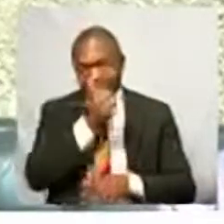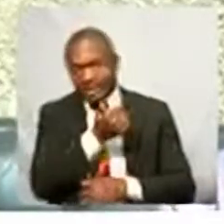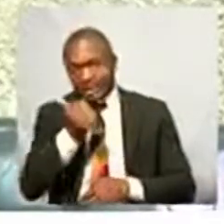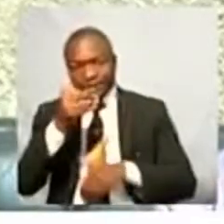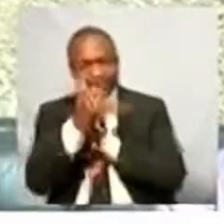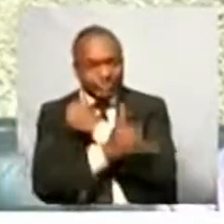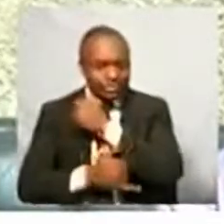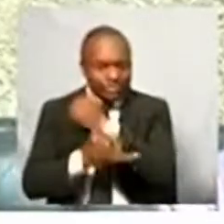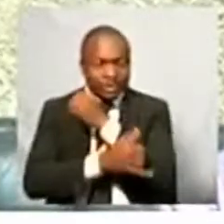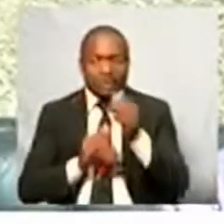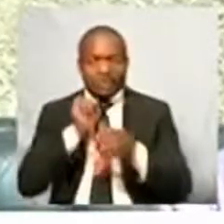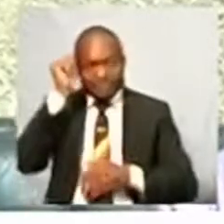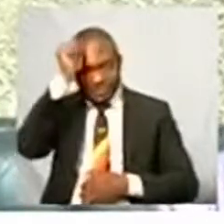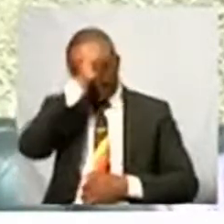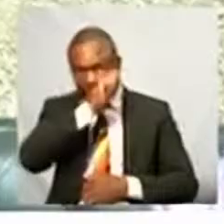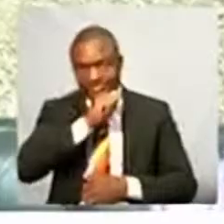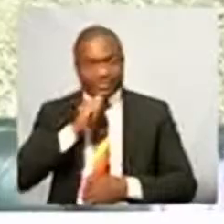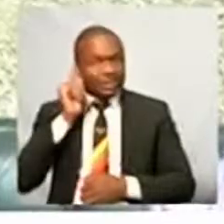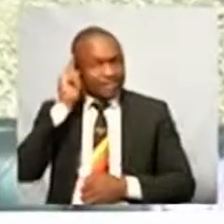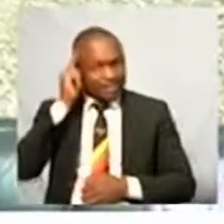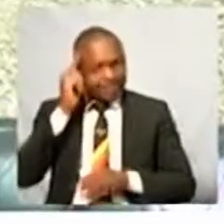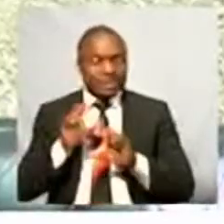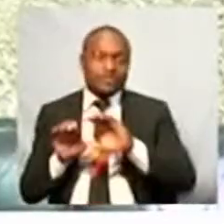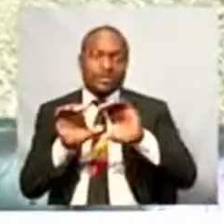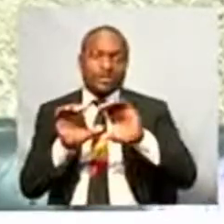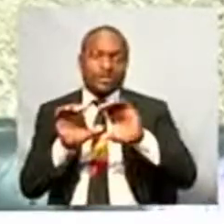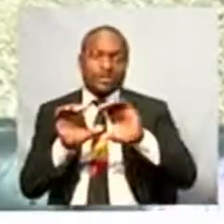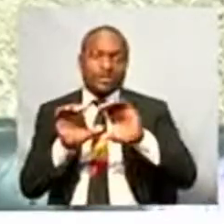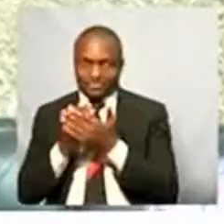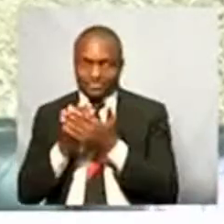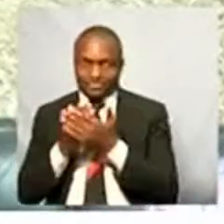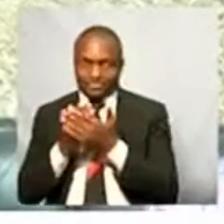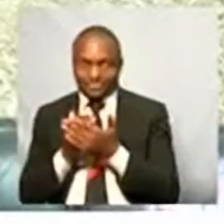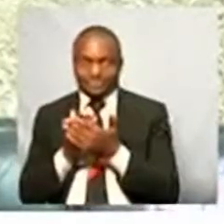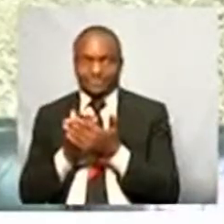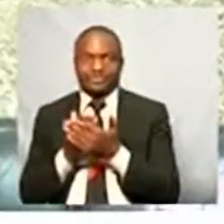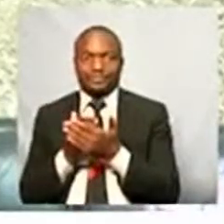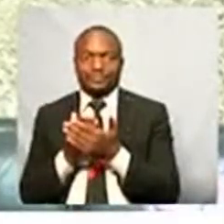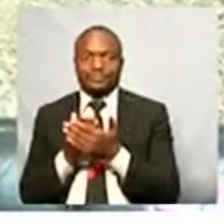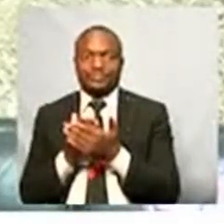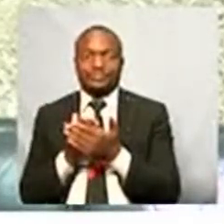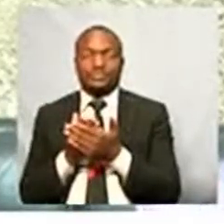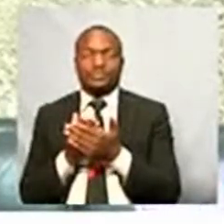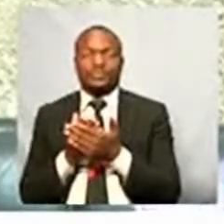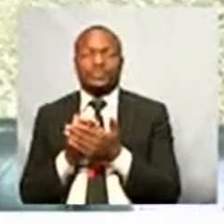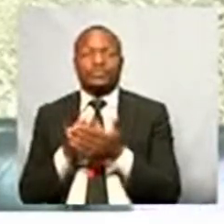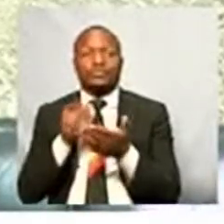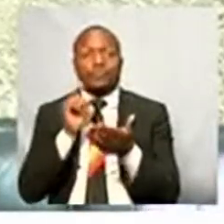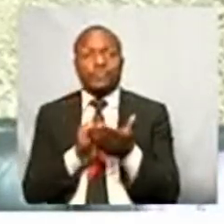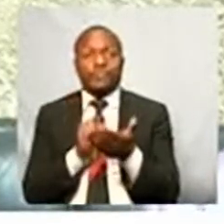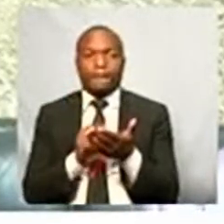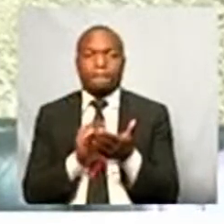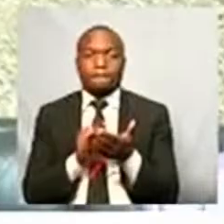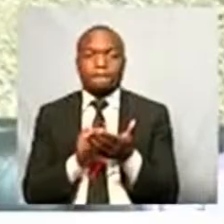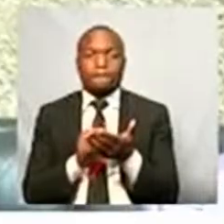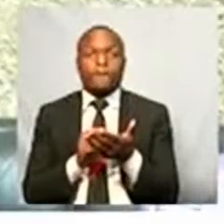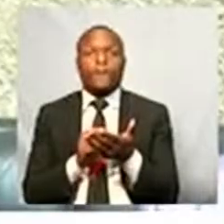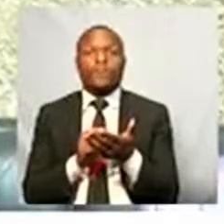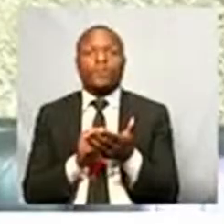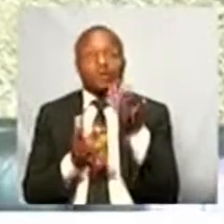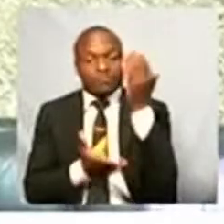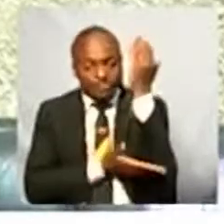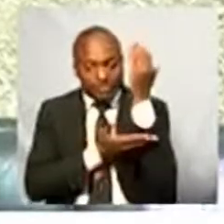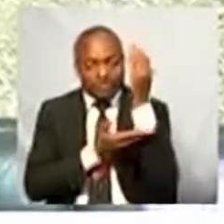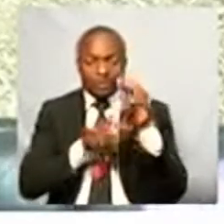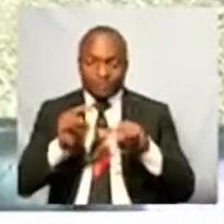other countries in Africa, I think we have done very well in terms of modernizing their railway